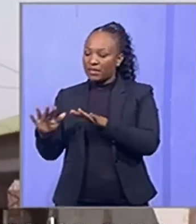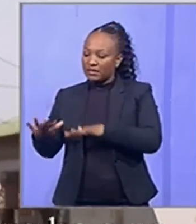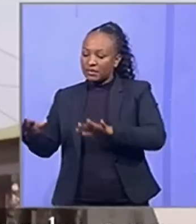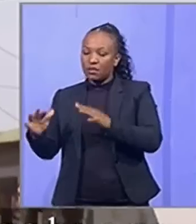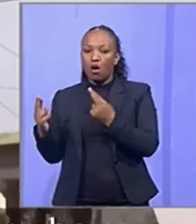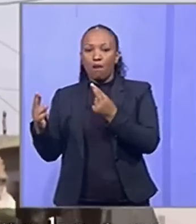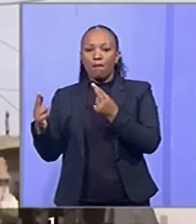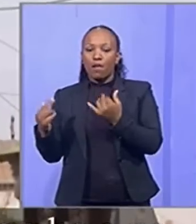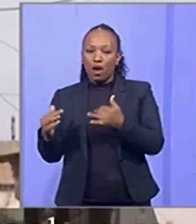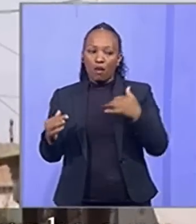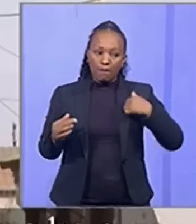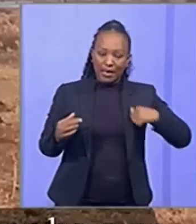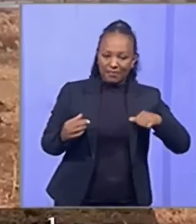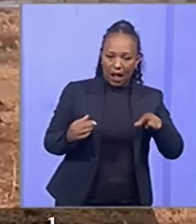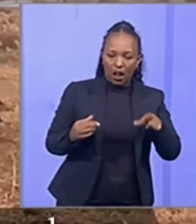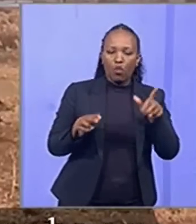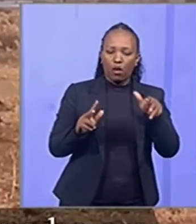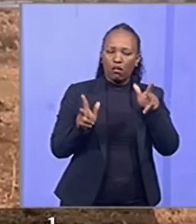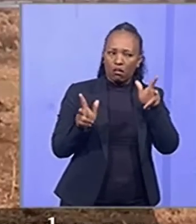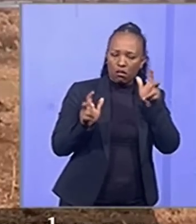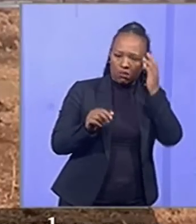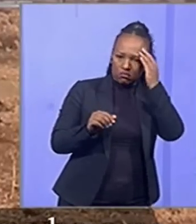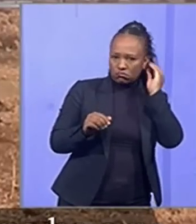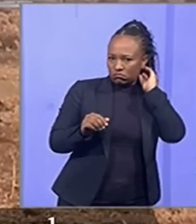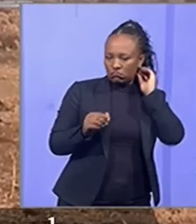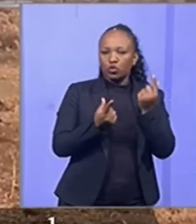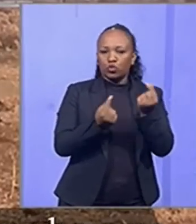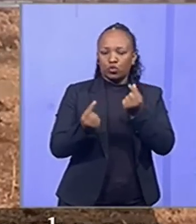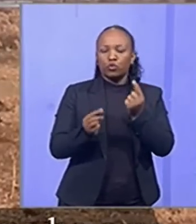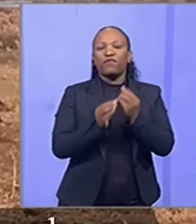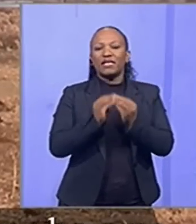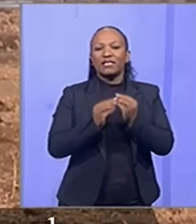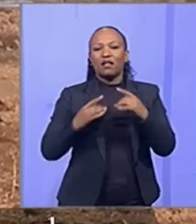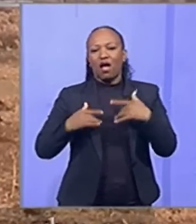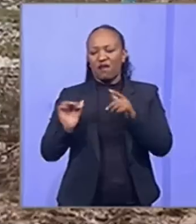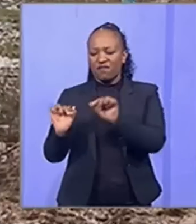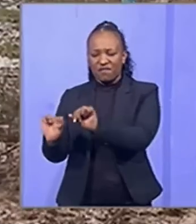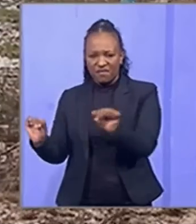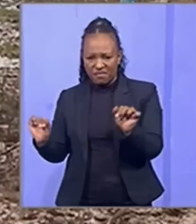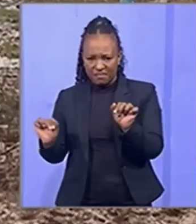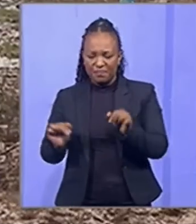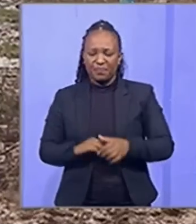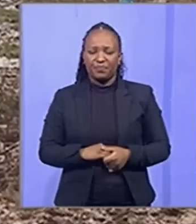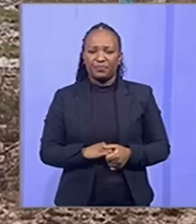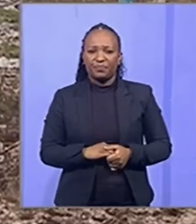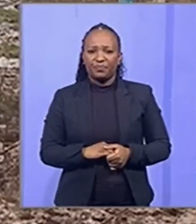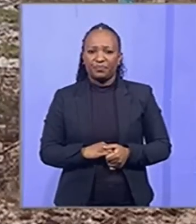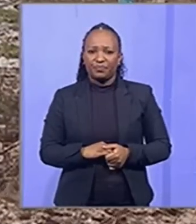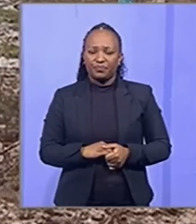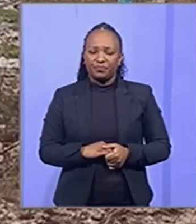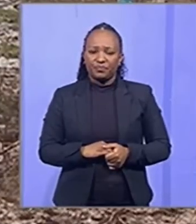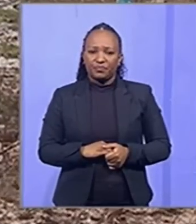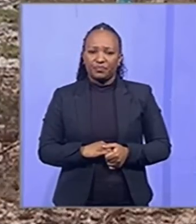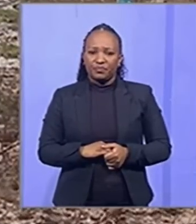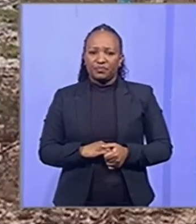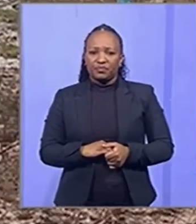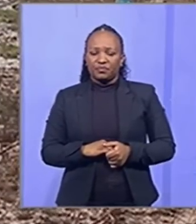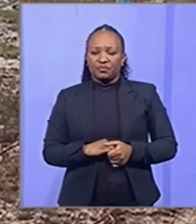a bona le go tsaya dikgato tse di tlhokegang go tokafatsa matshelo a bona. Tsholofelo Mogami, SABC